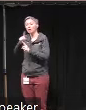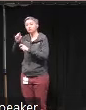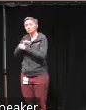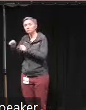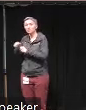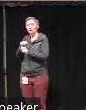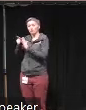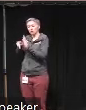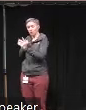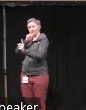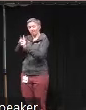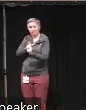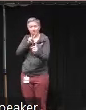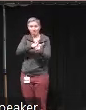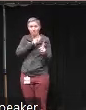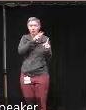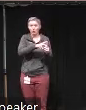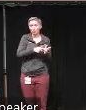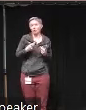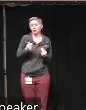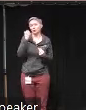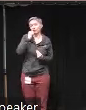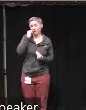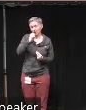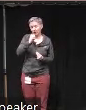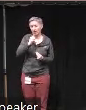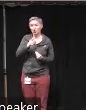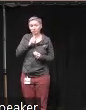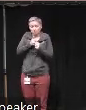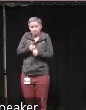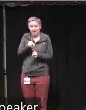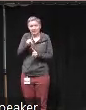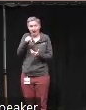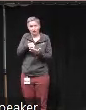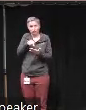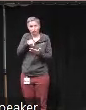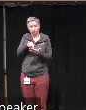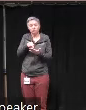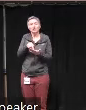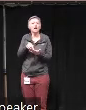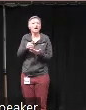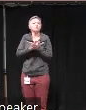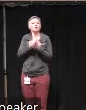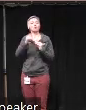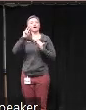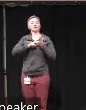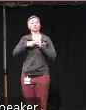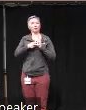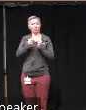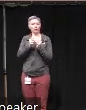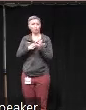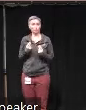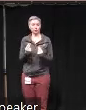in a day-to-day basis, become more data-based and intentional in how we do. And